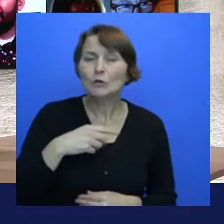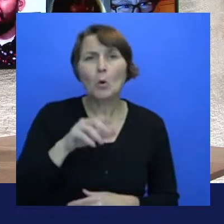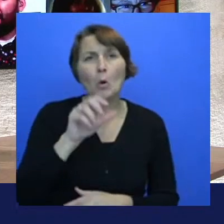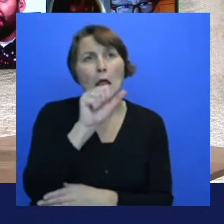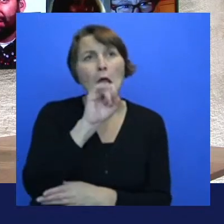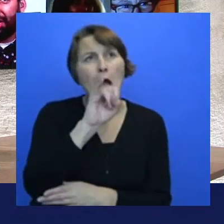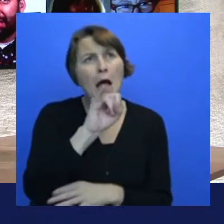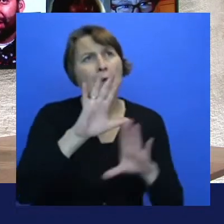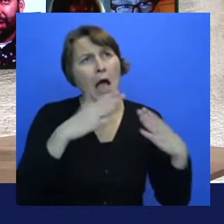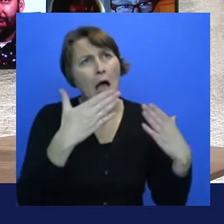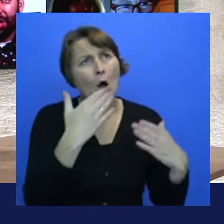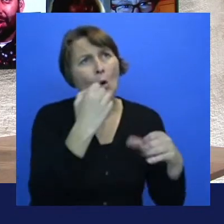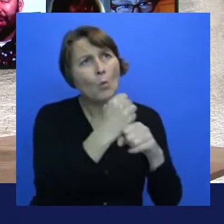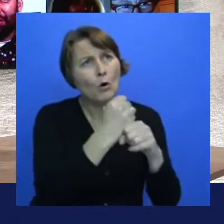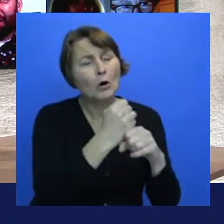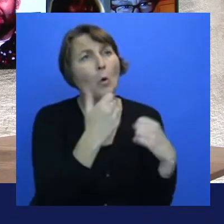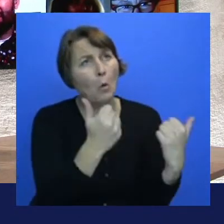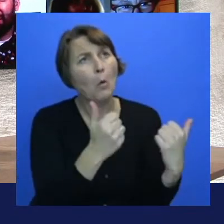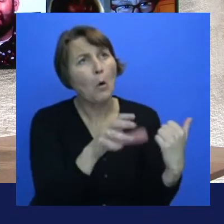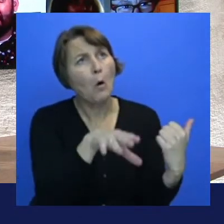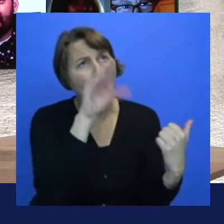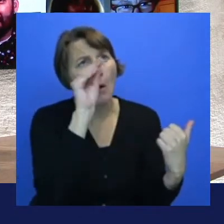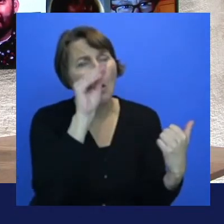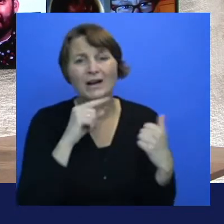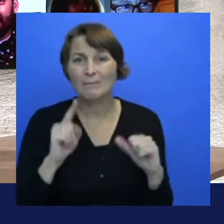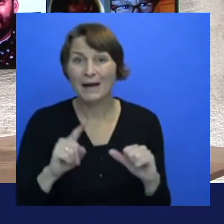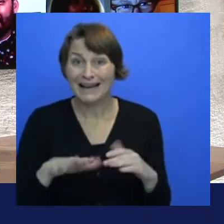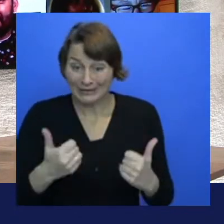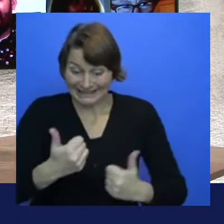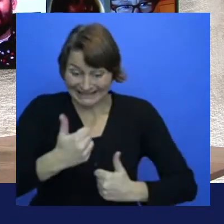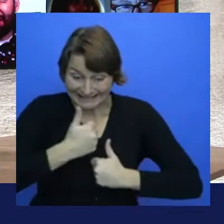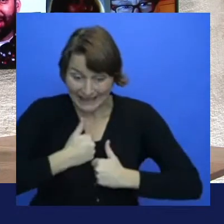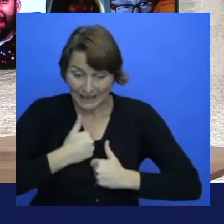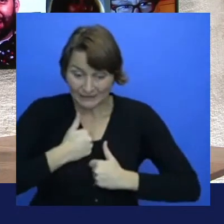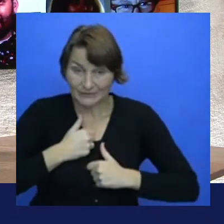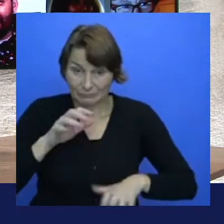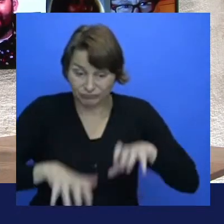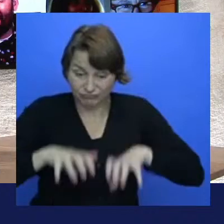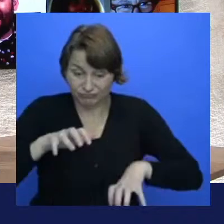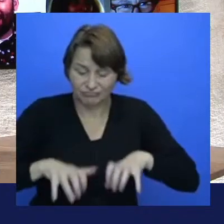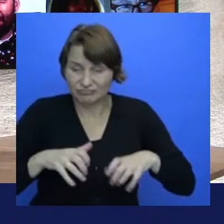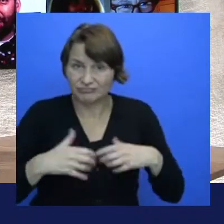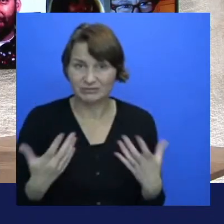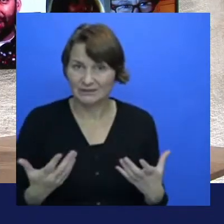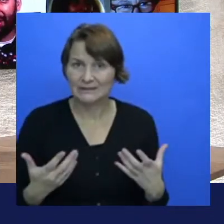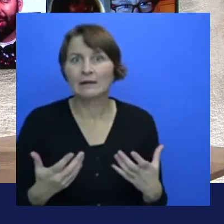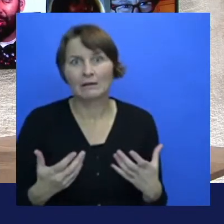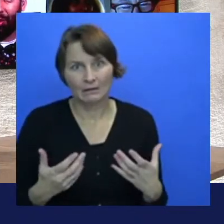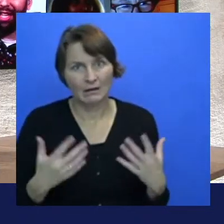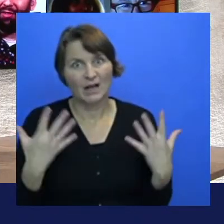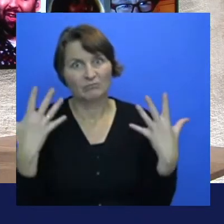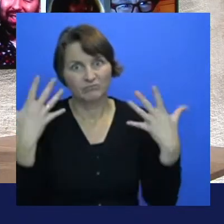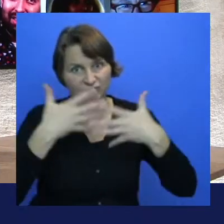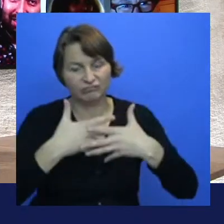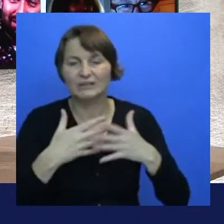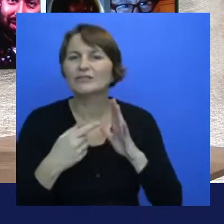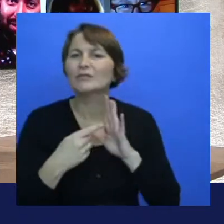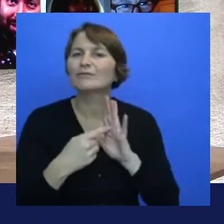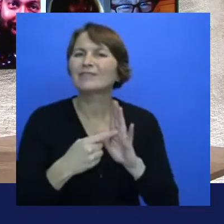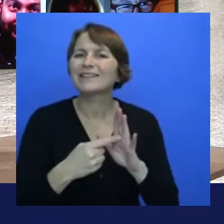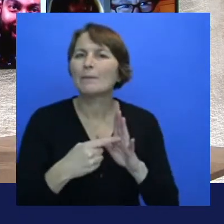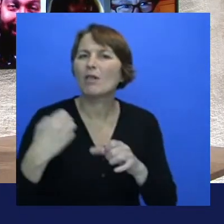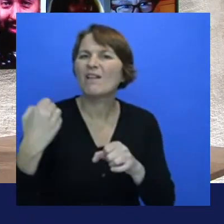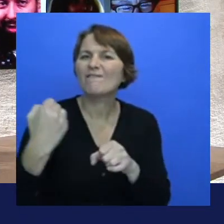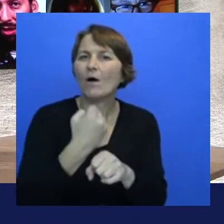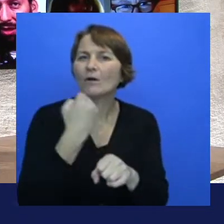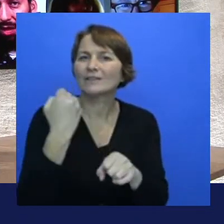is hard. Just like if you know what a function is, that's easy. Like you have a grasp of what a function is, but writing functions to do certain